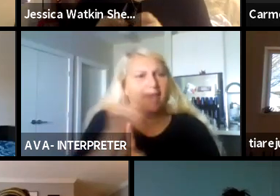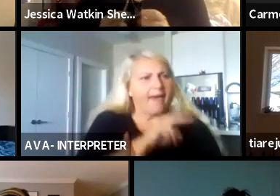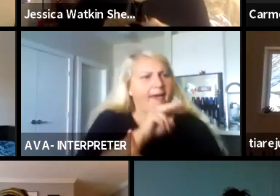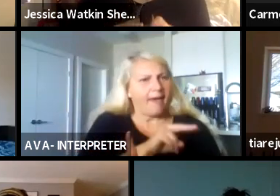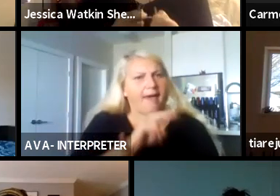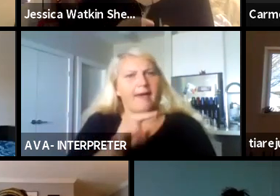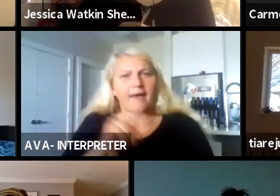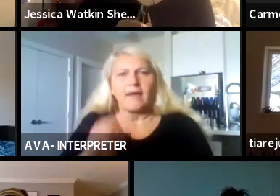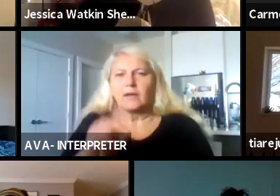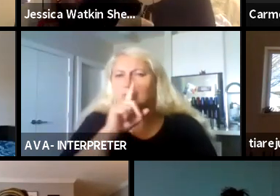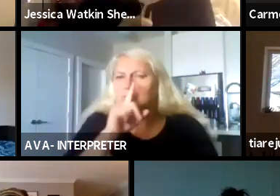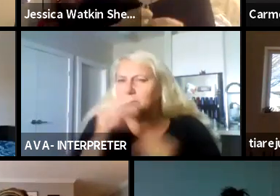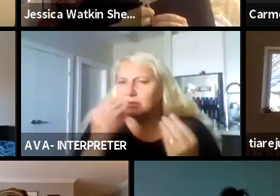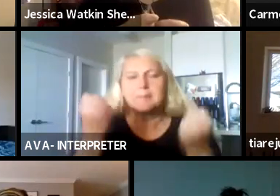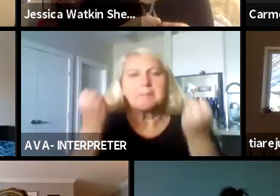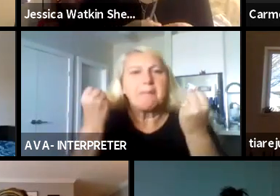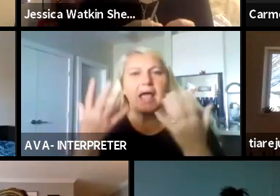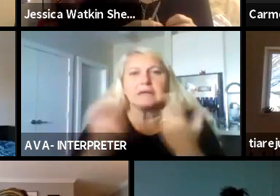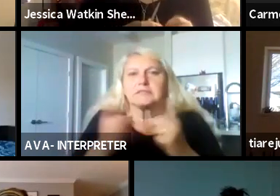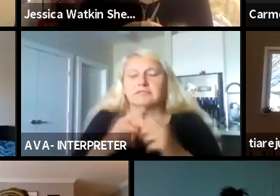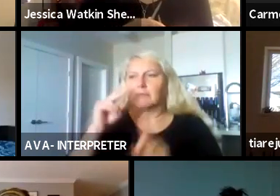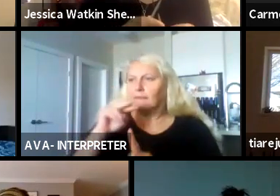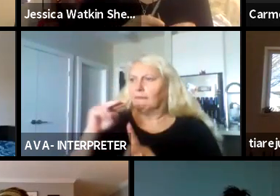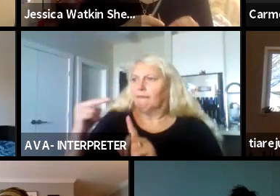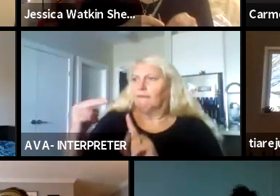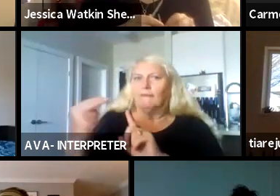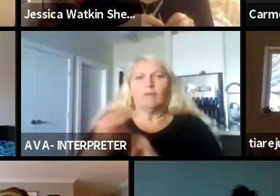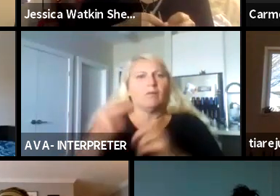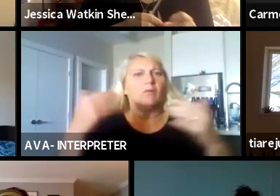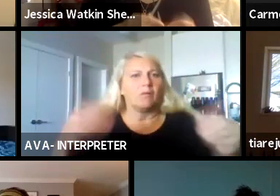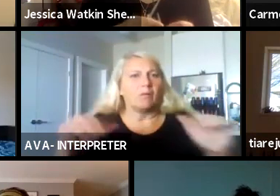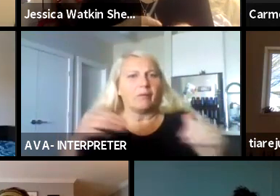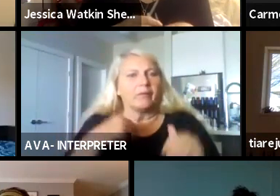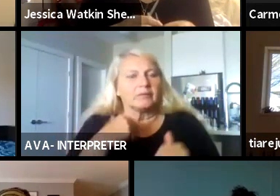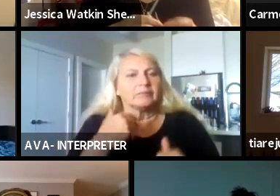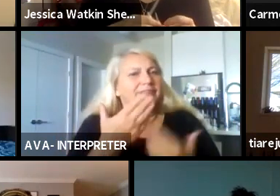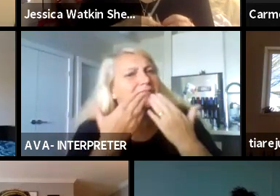There's so many aspects that I'm just grateful for. Thank you for including those.